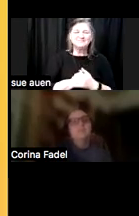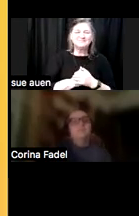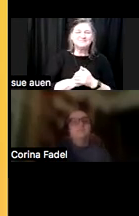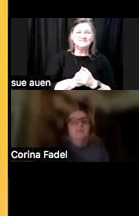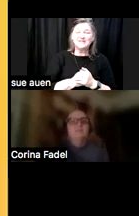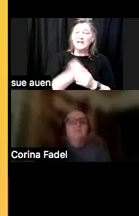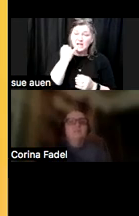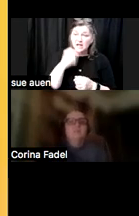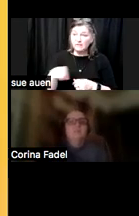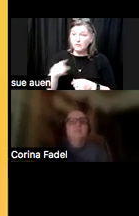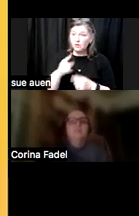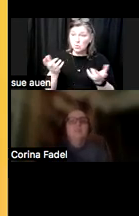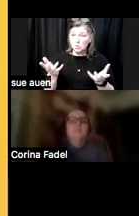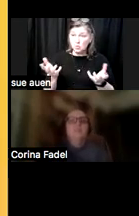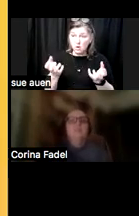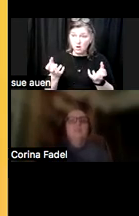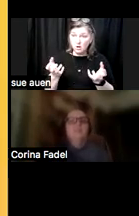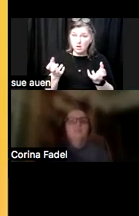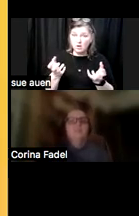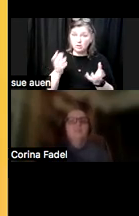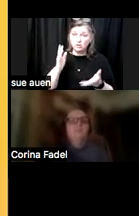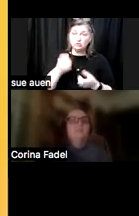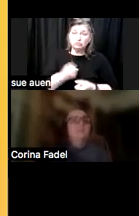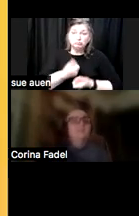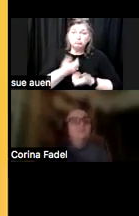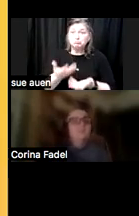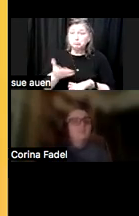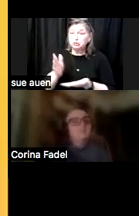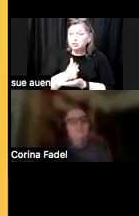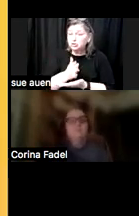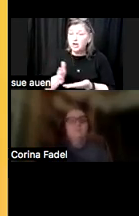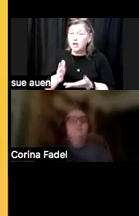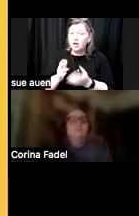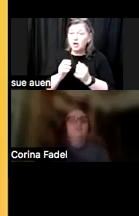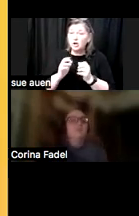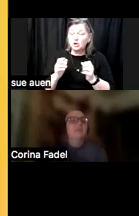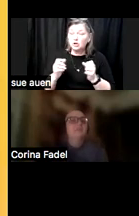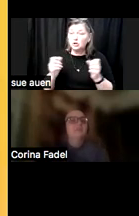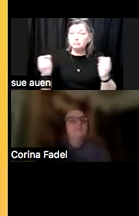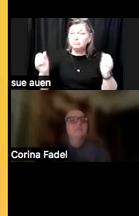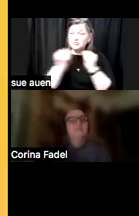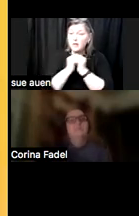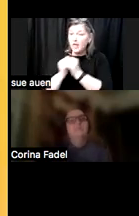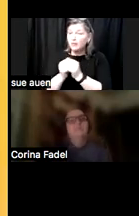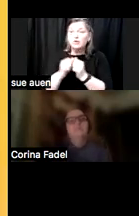If anyone would like to share anything collectively, you can do so in the chat.